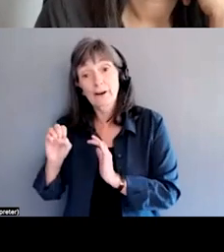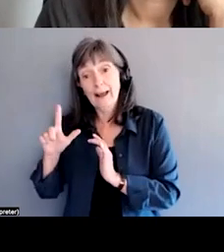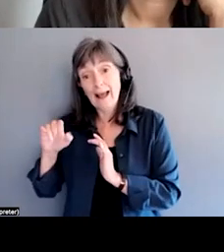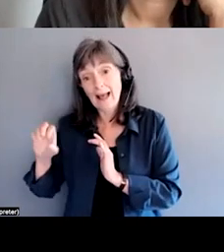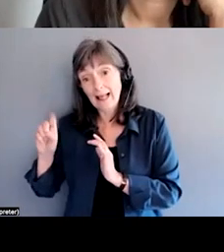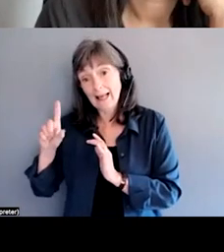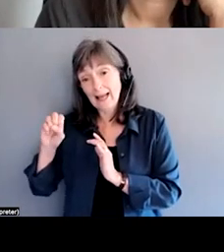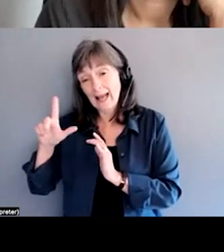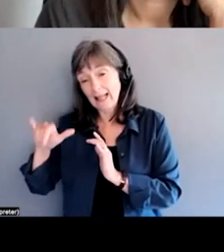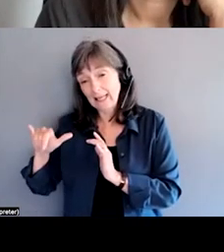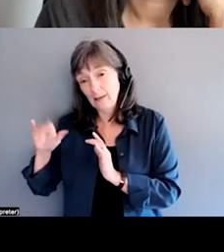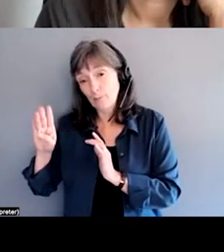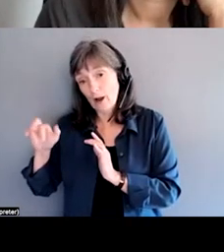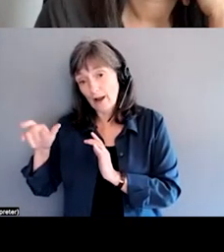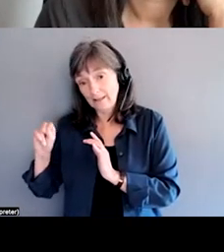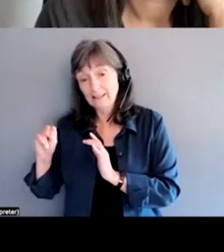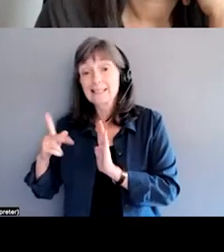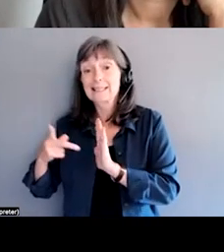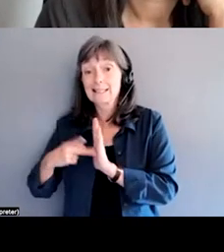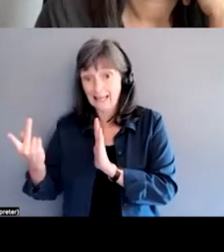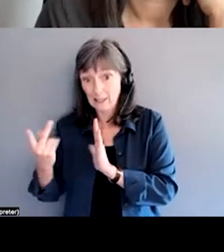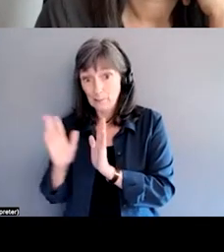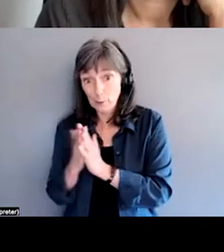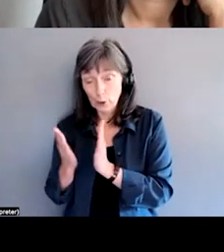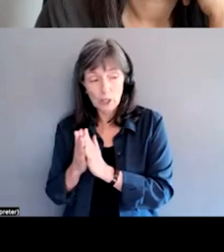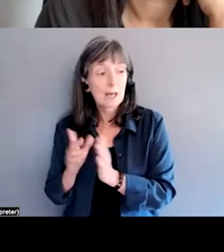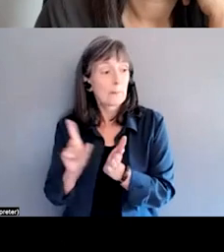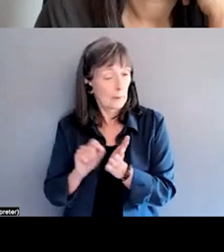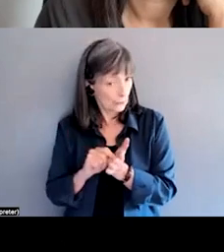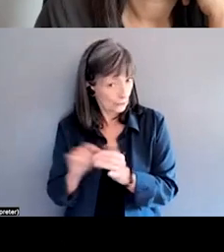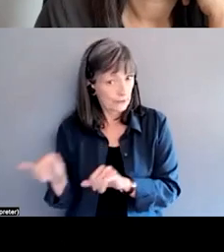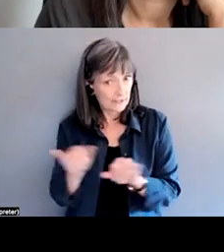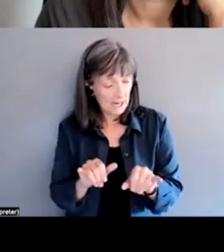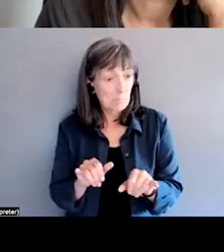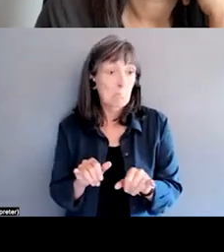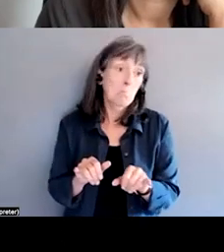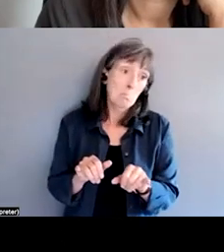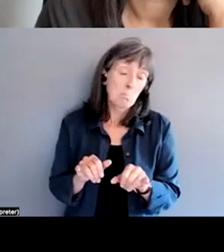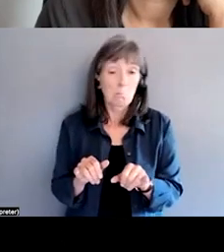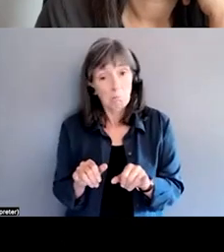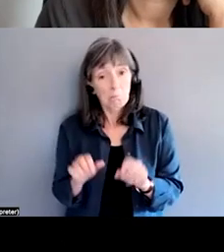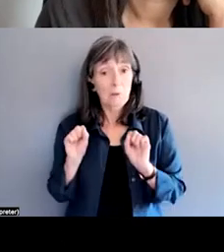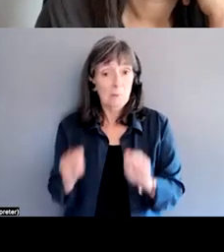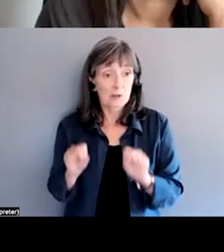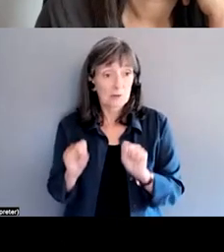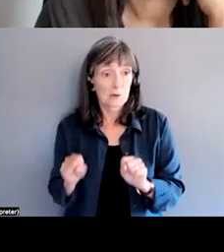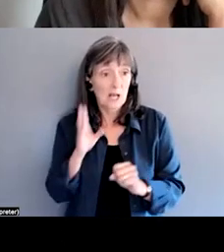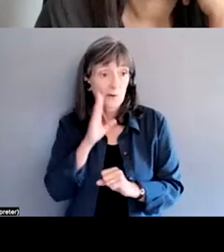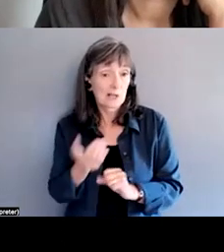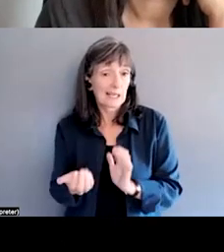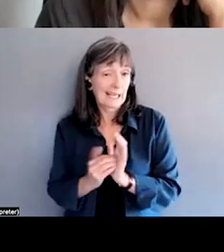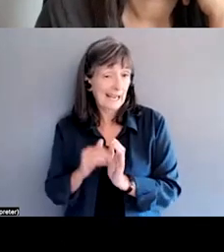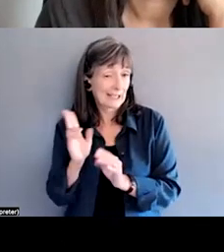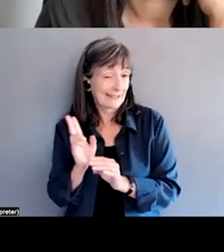follow-up that's going to be coming out with the same publisher, Freehand Books. So I might actually have an opportunity to revisit that